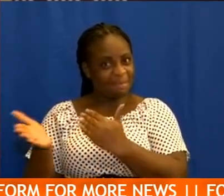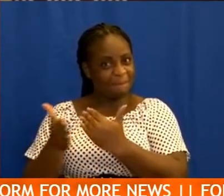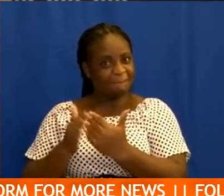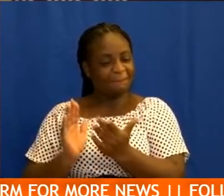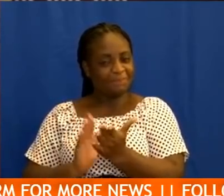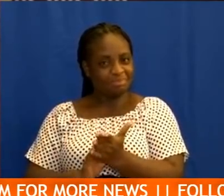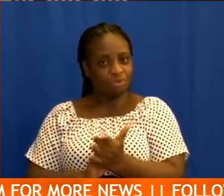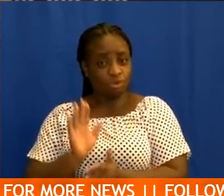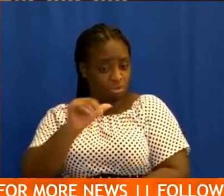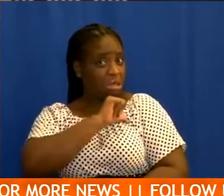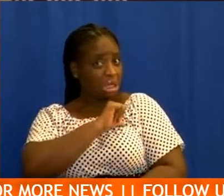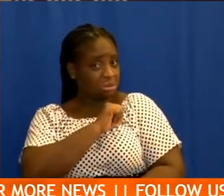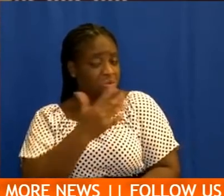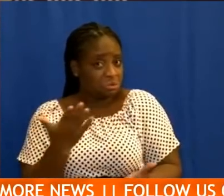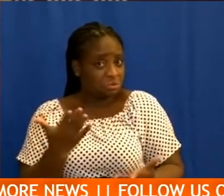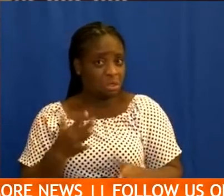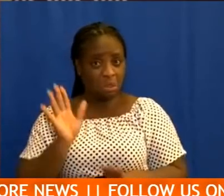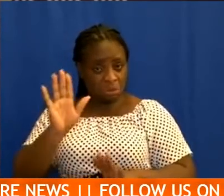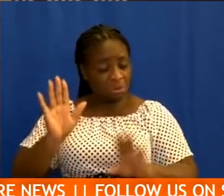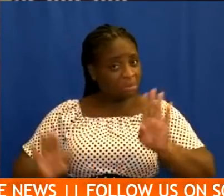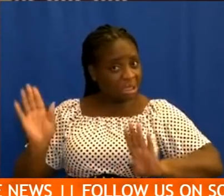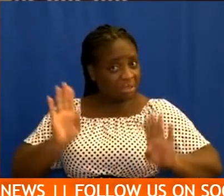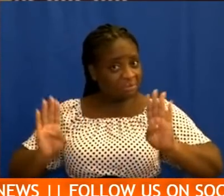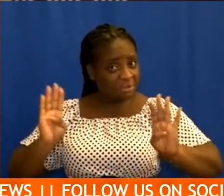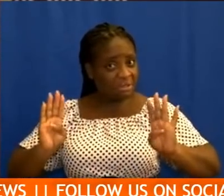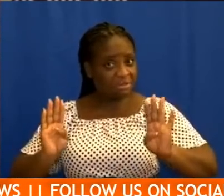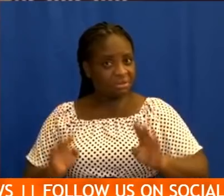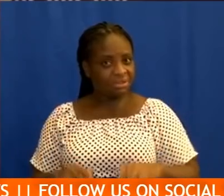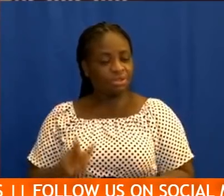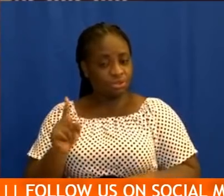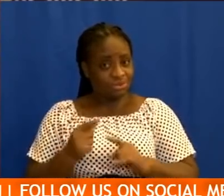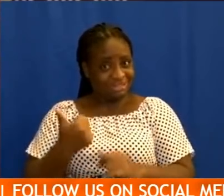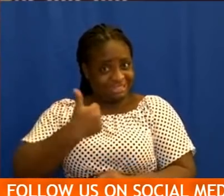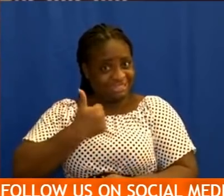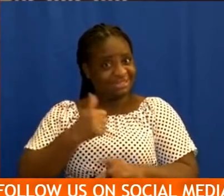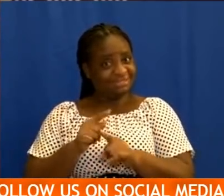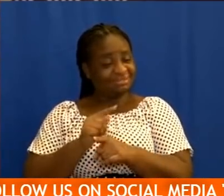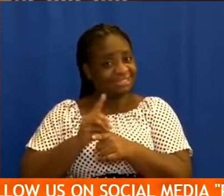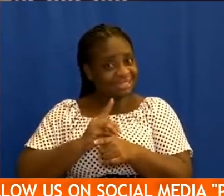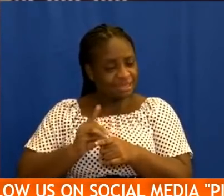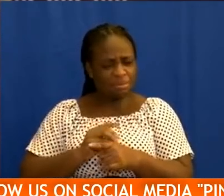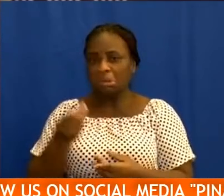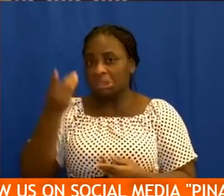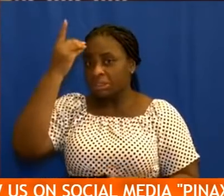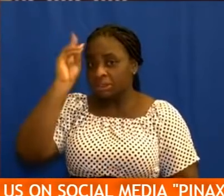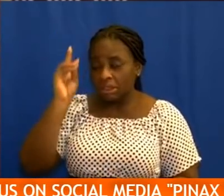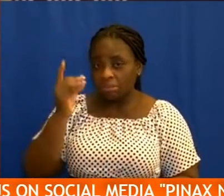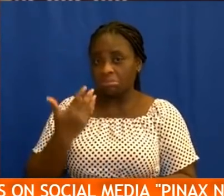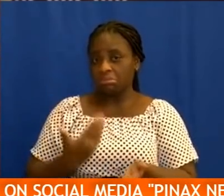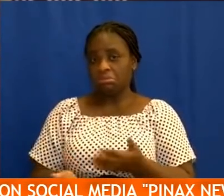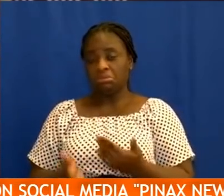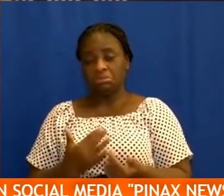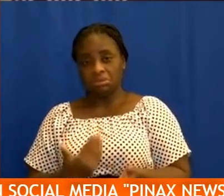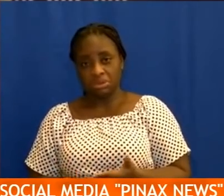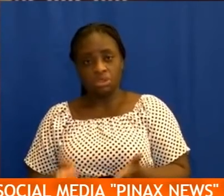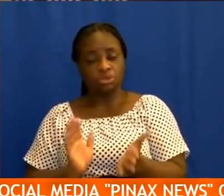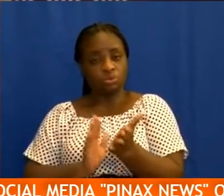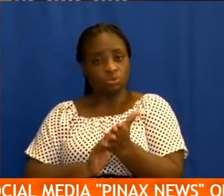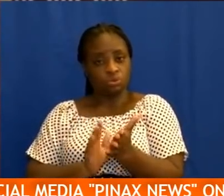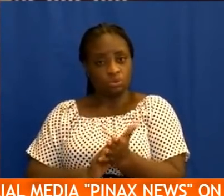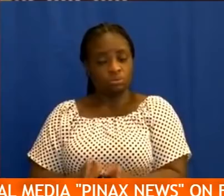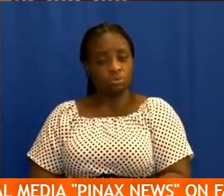school, your attitude, your behavior, your self-discipline will decide whether or not